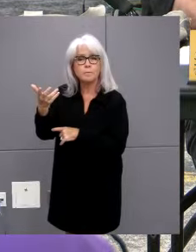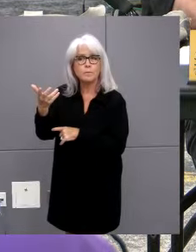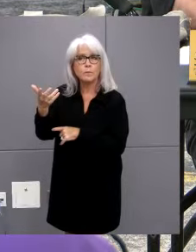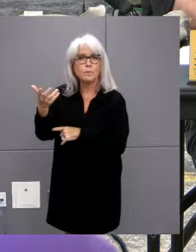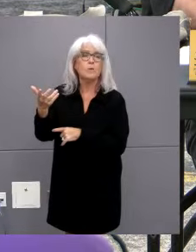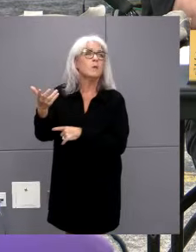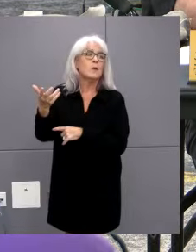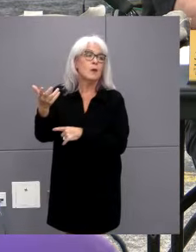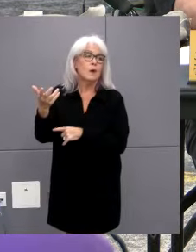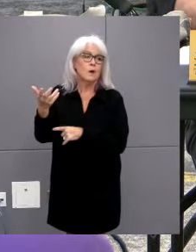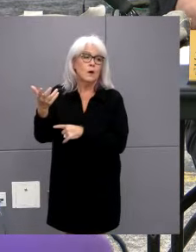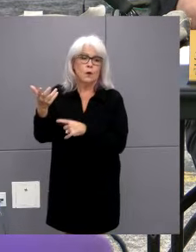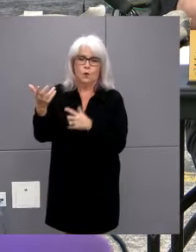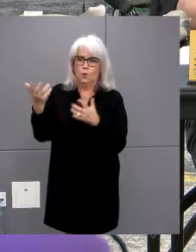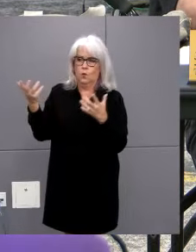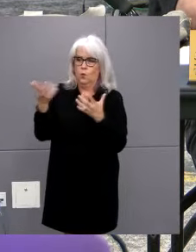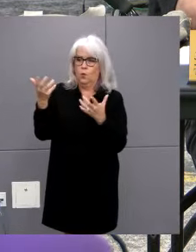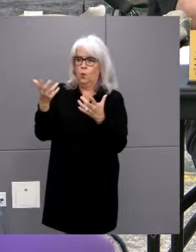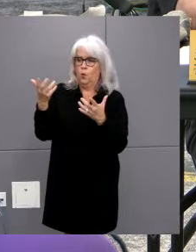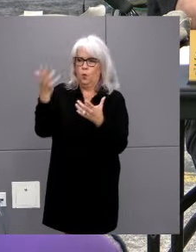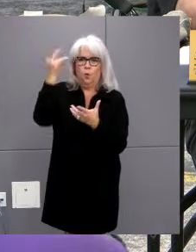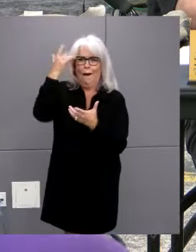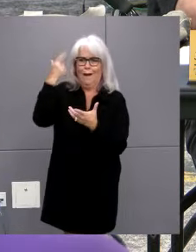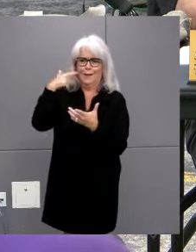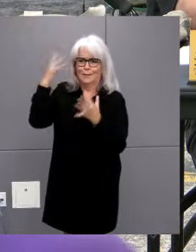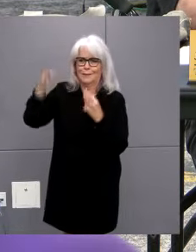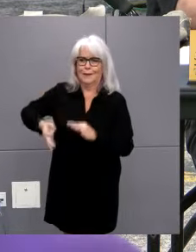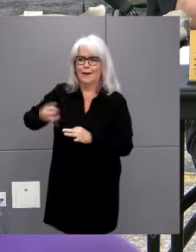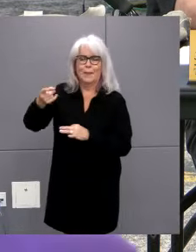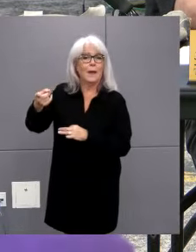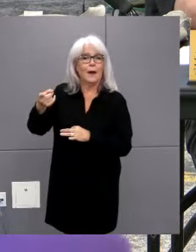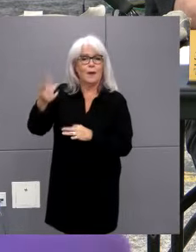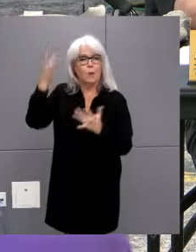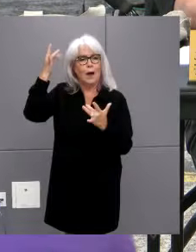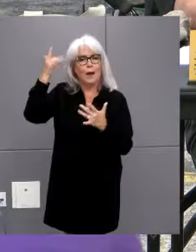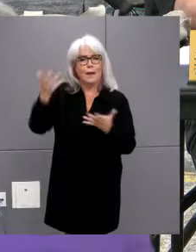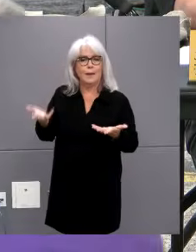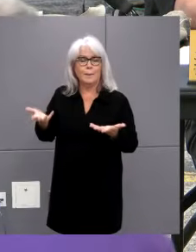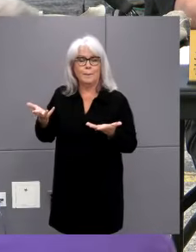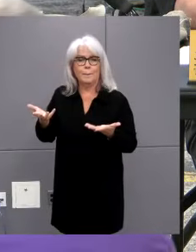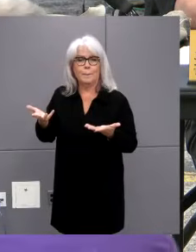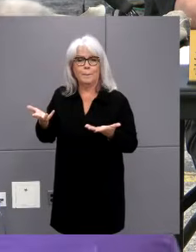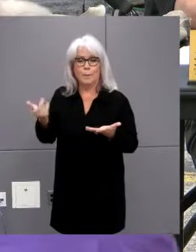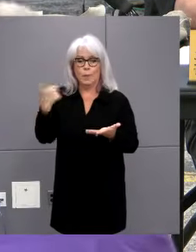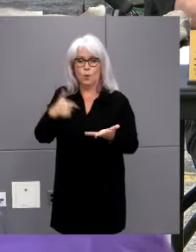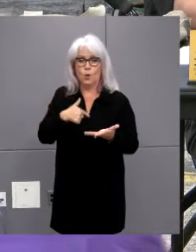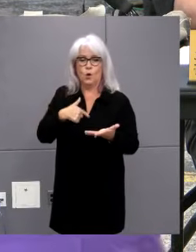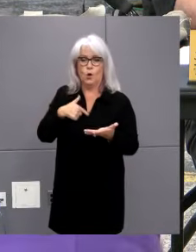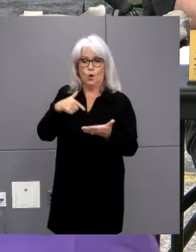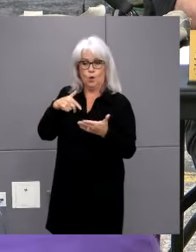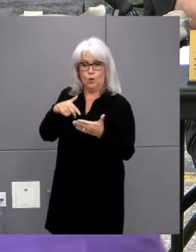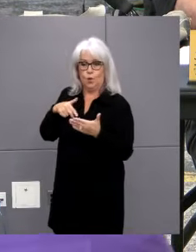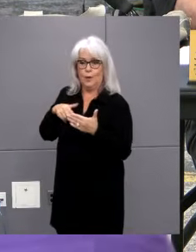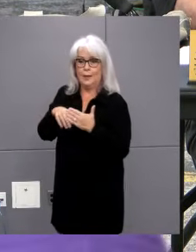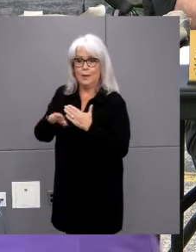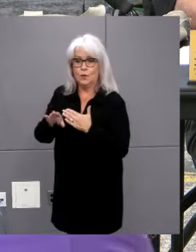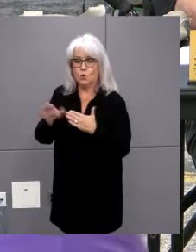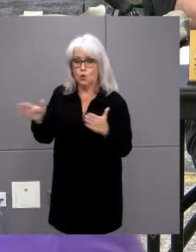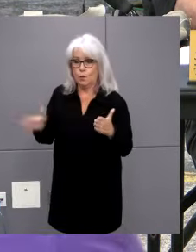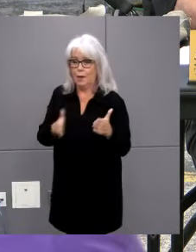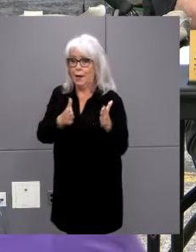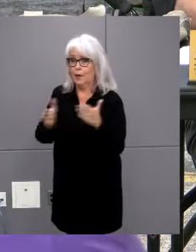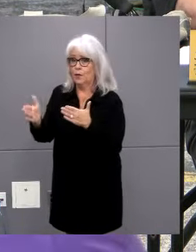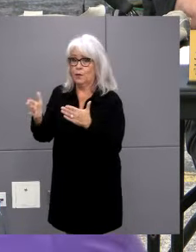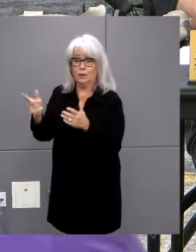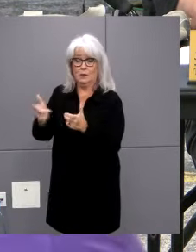what merits this. We're going down a path where we're going to invest apparently significant